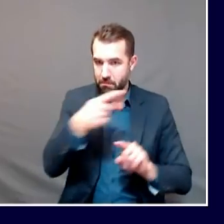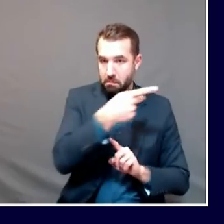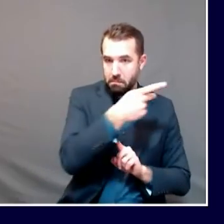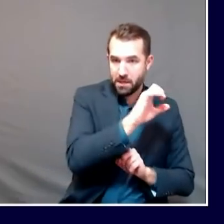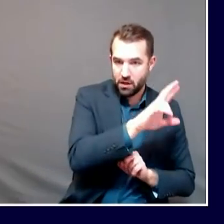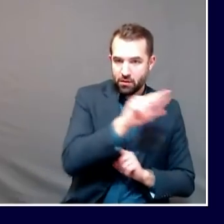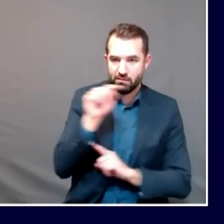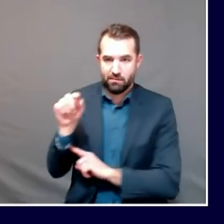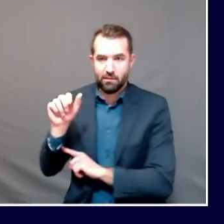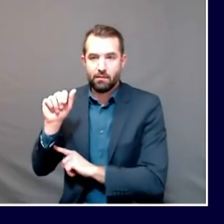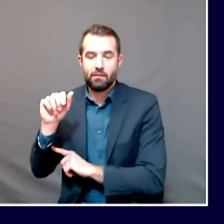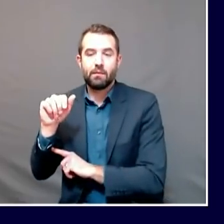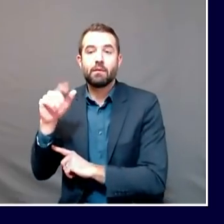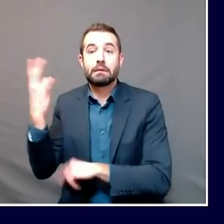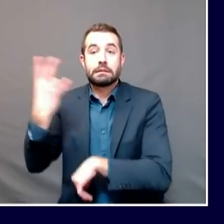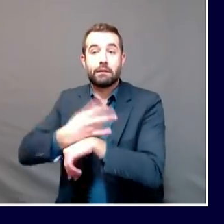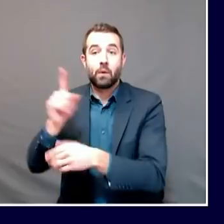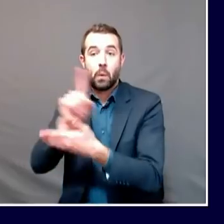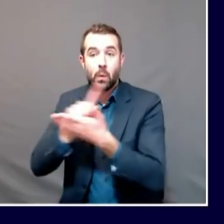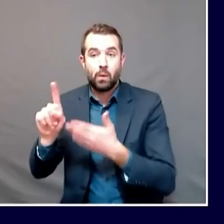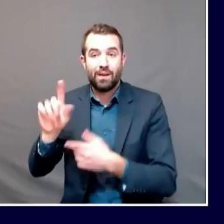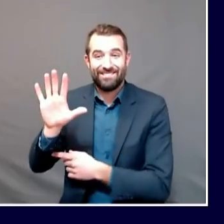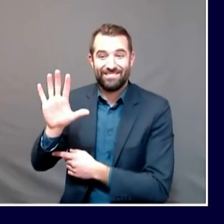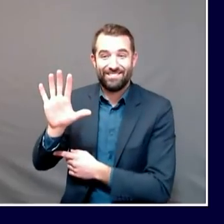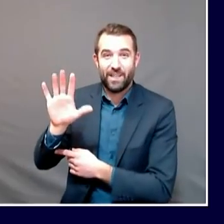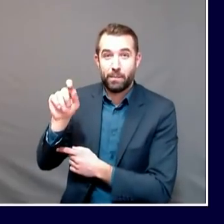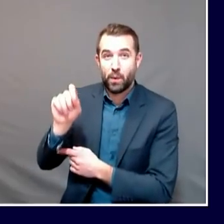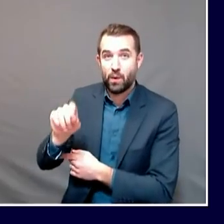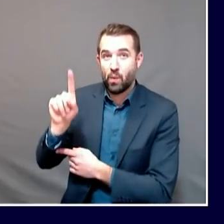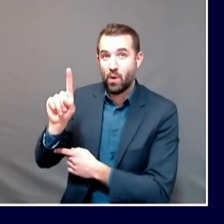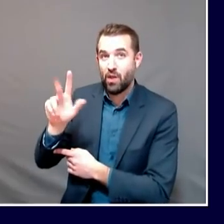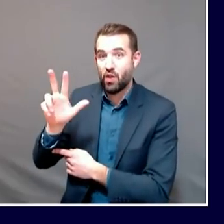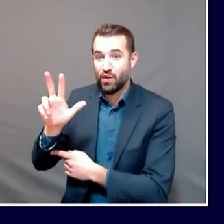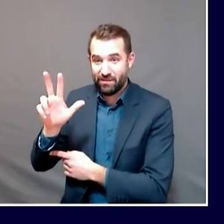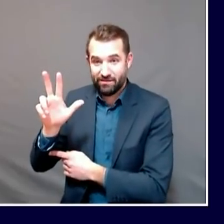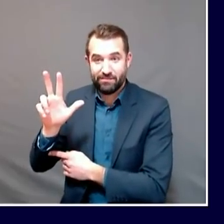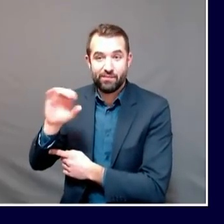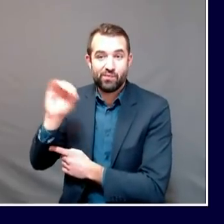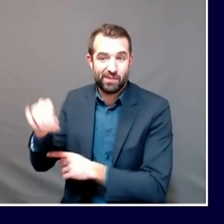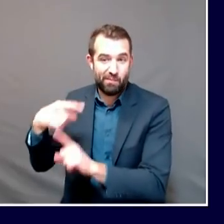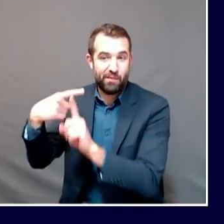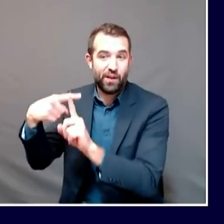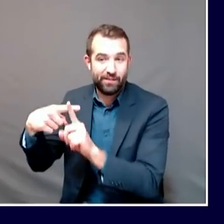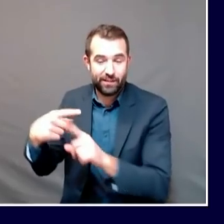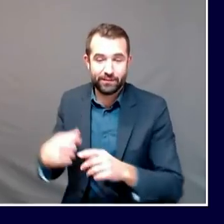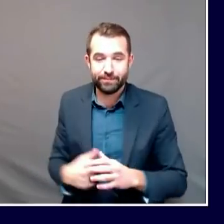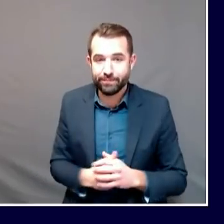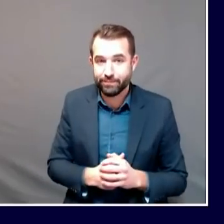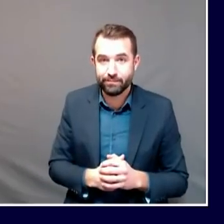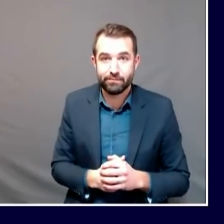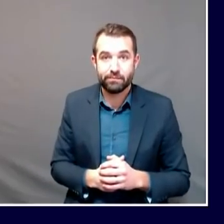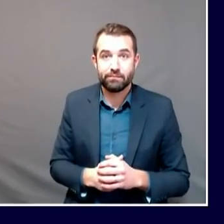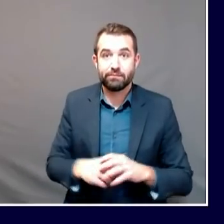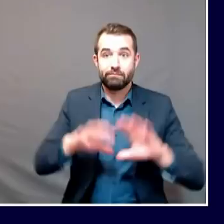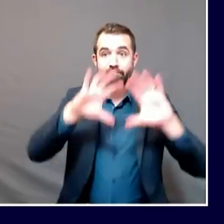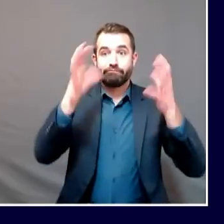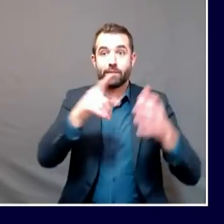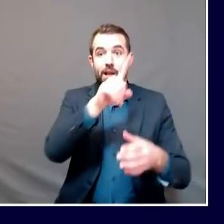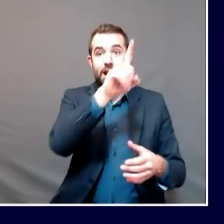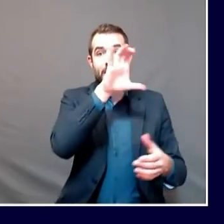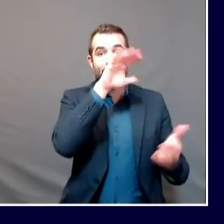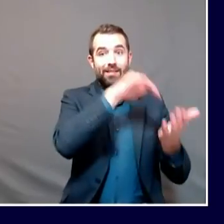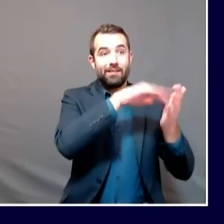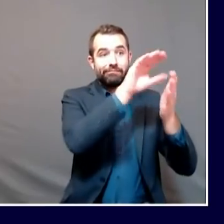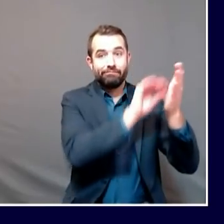7-day basis now stands at 5.13%, and our antigen testing volume stands